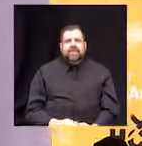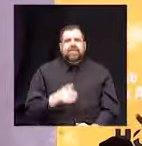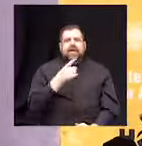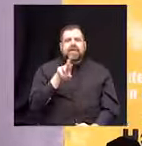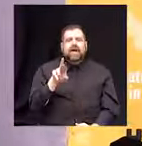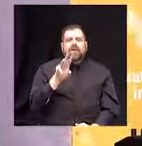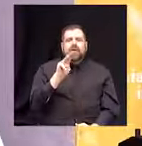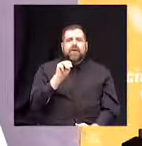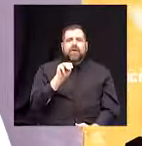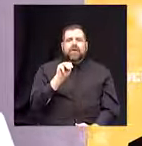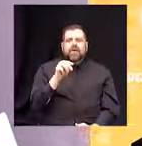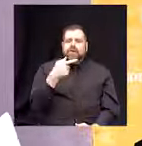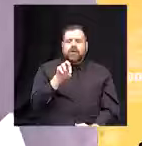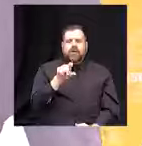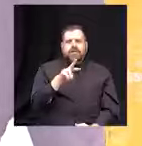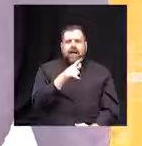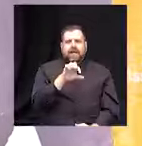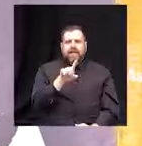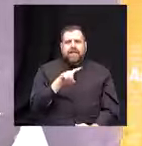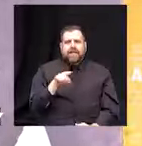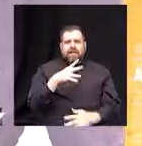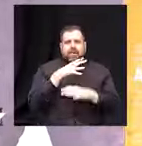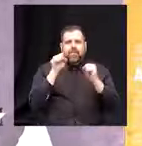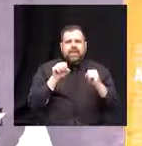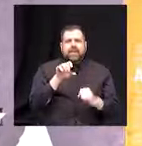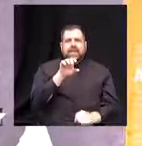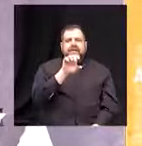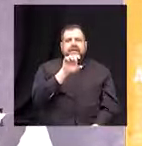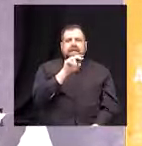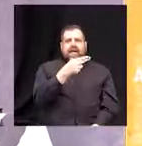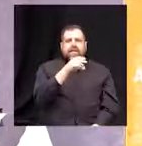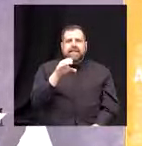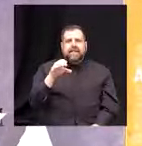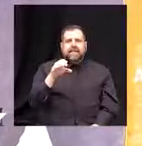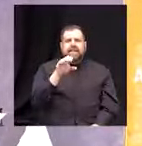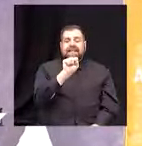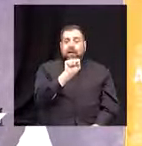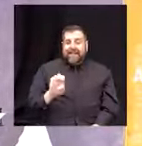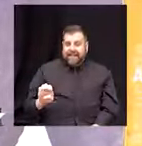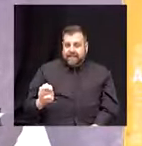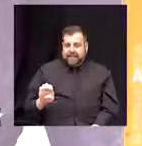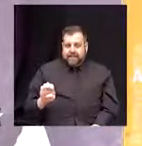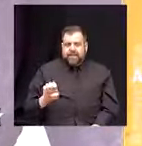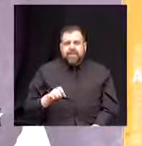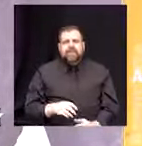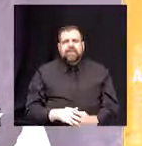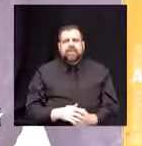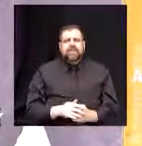Dr. Melissa Gonzalez, president, HCC Southeast College.